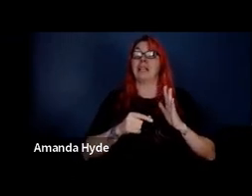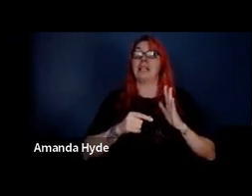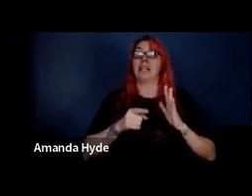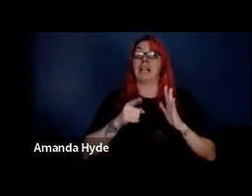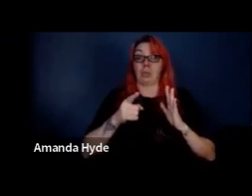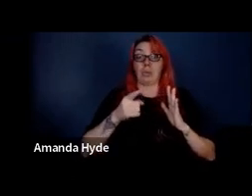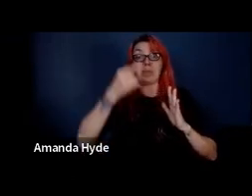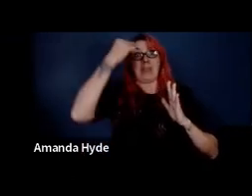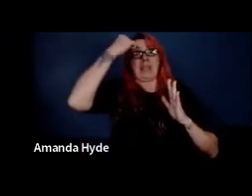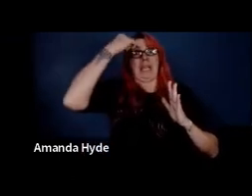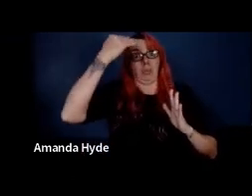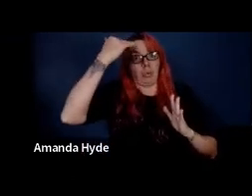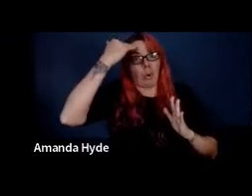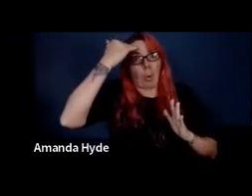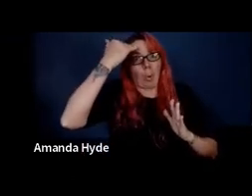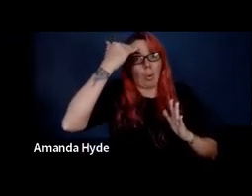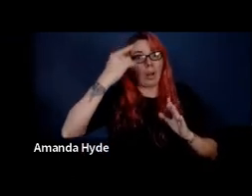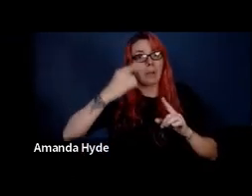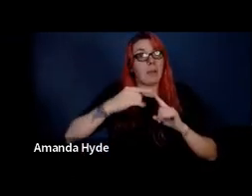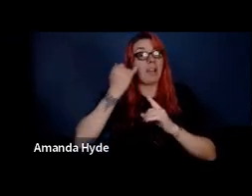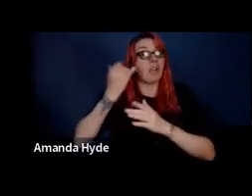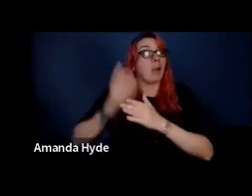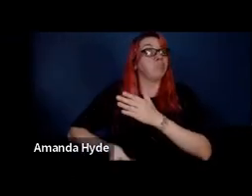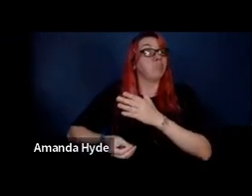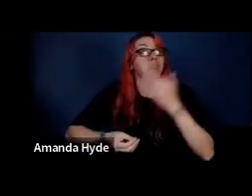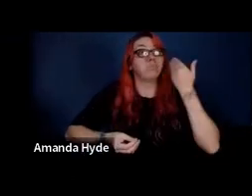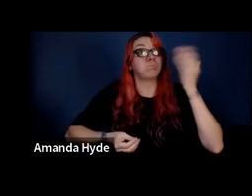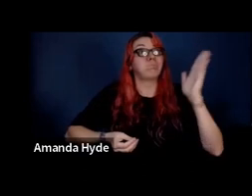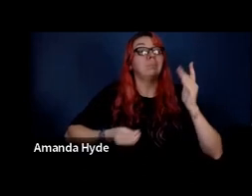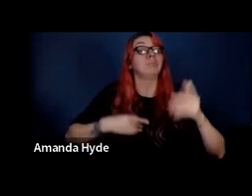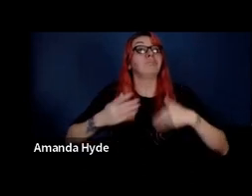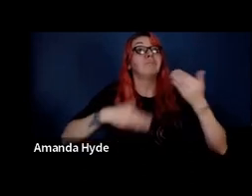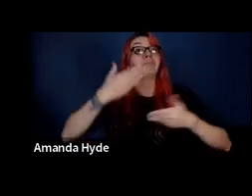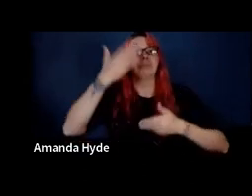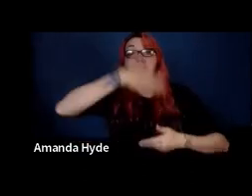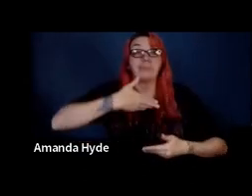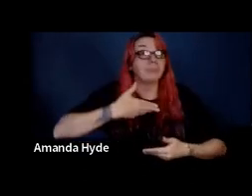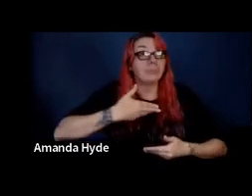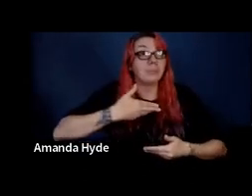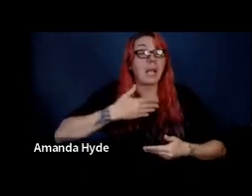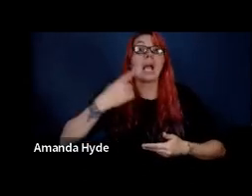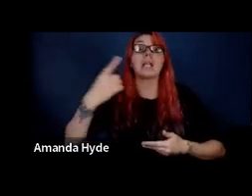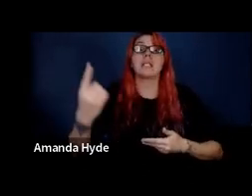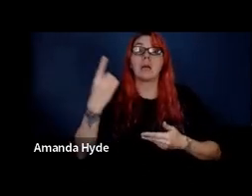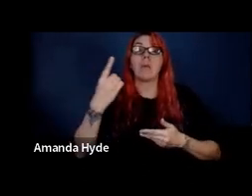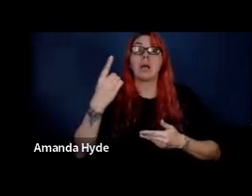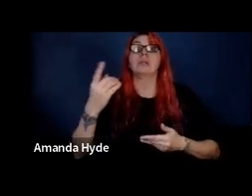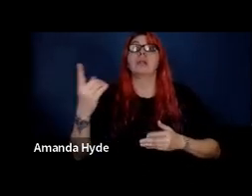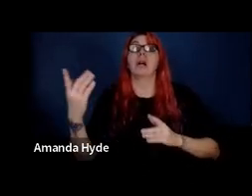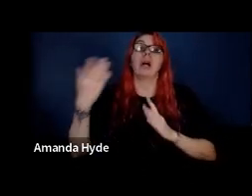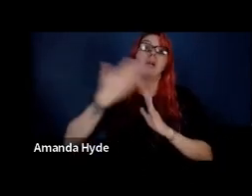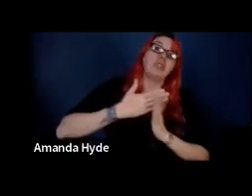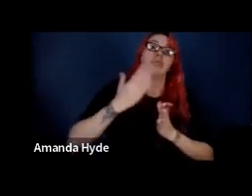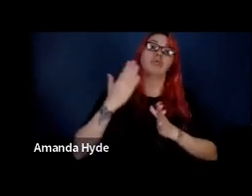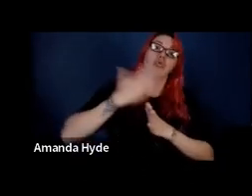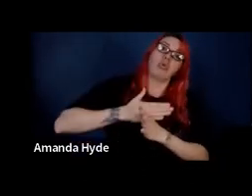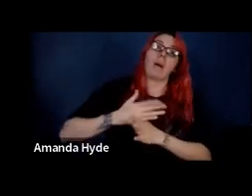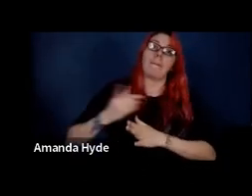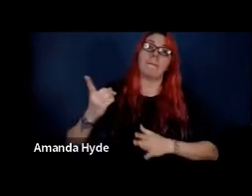example of how we think about that. And so why I'm talking about this in terms of communication is, one, you can see just straightforward about how it